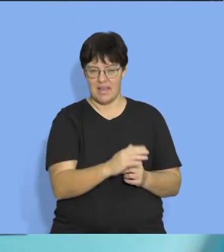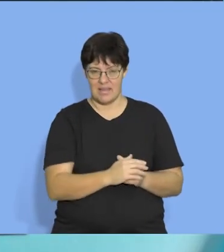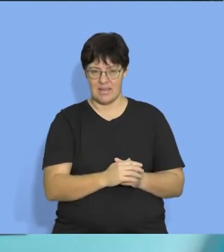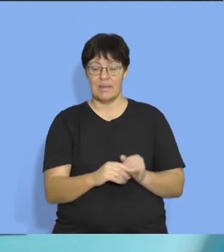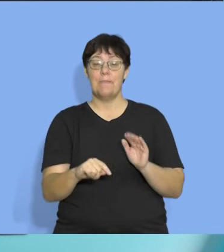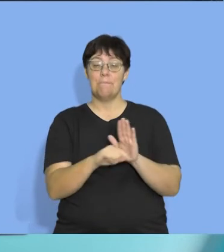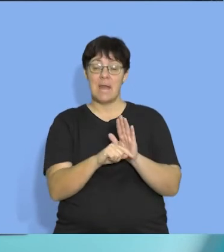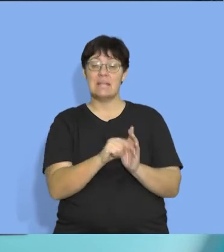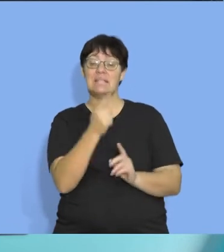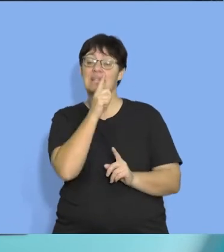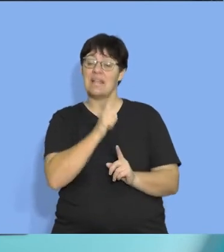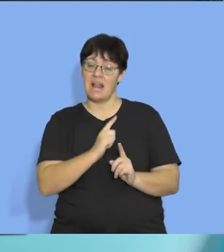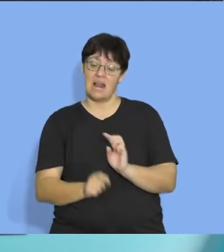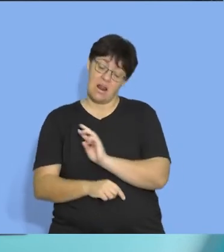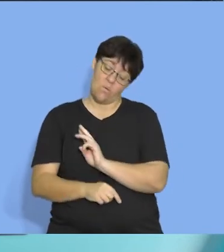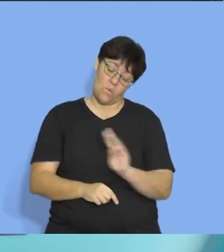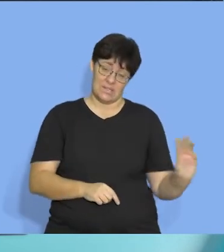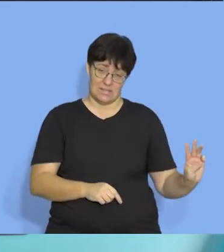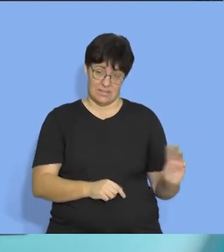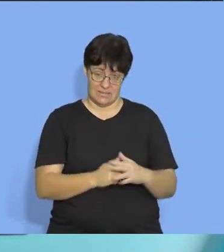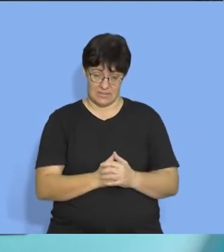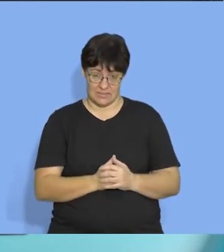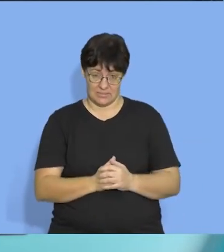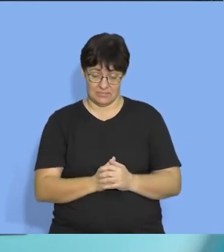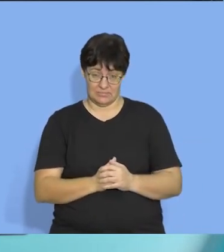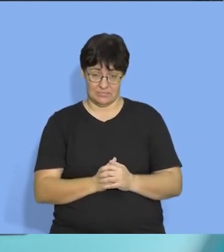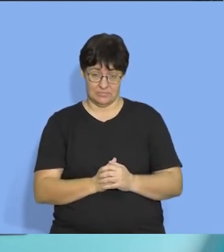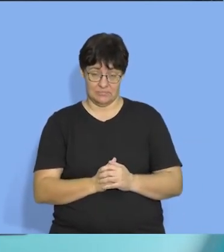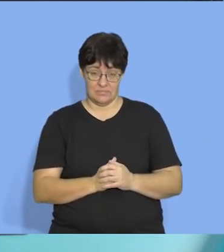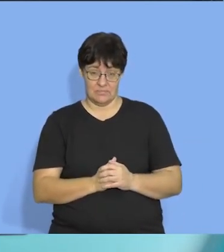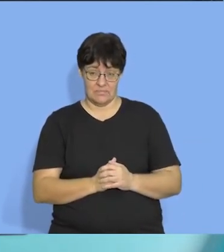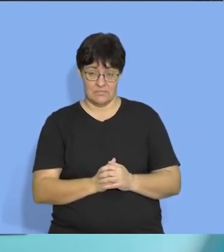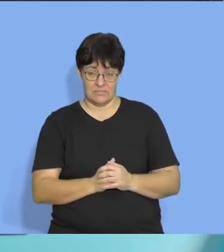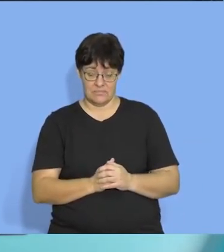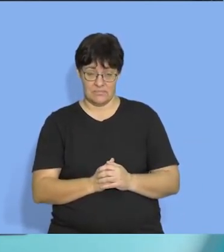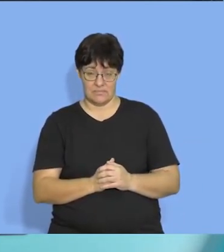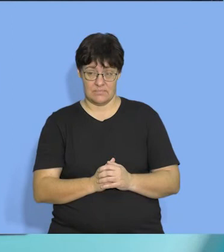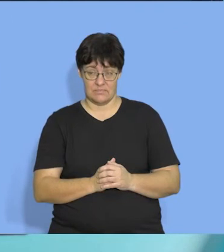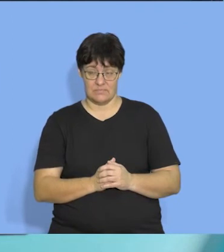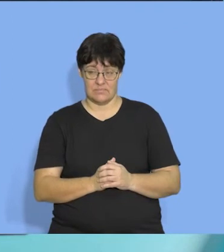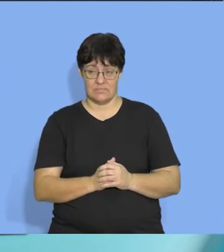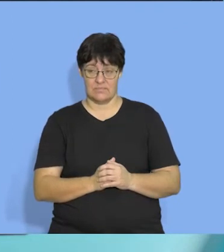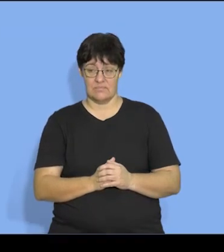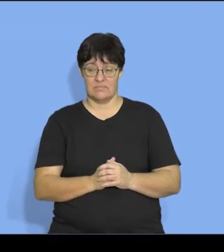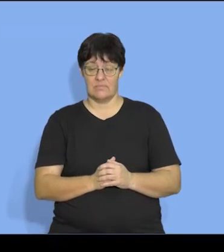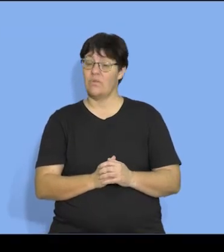That minus tells me I changed direction. So that minus is